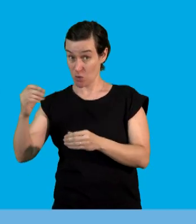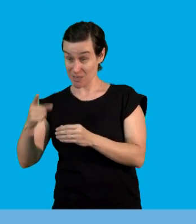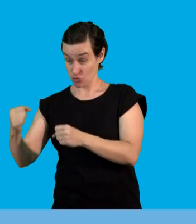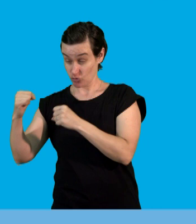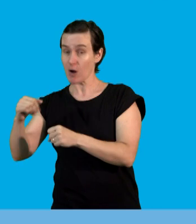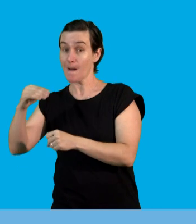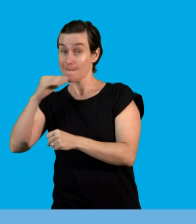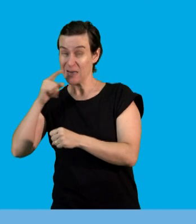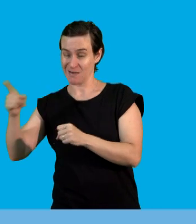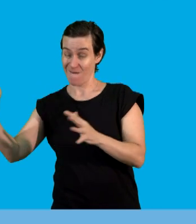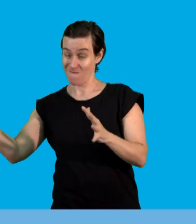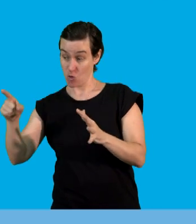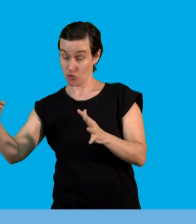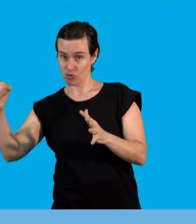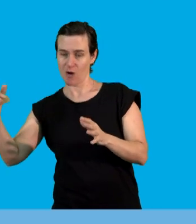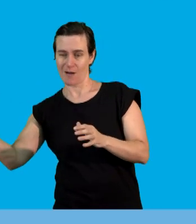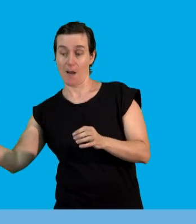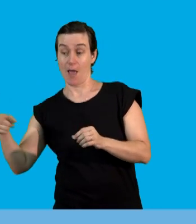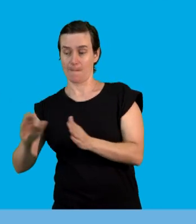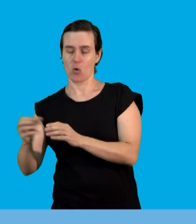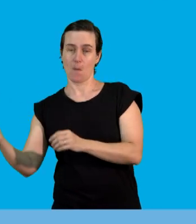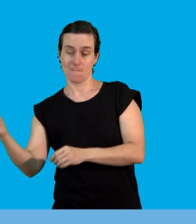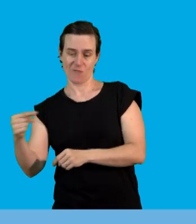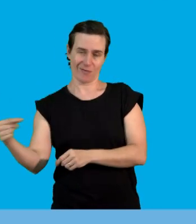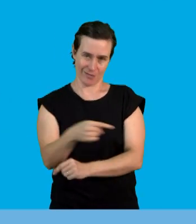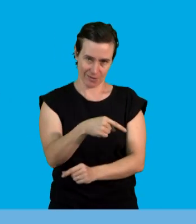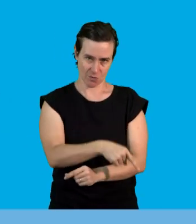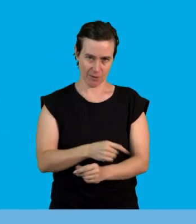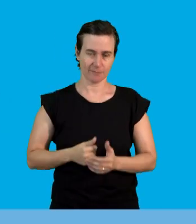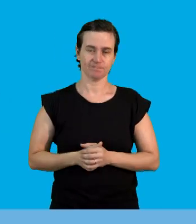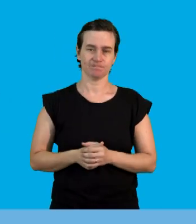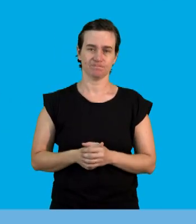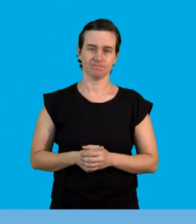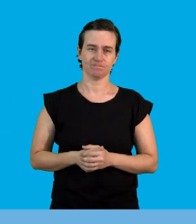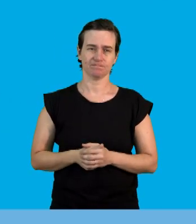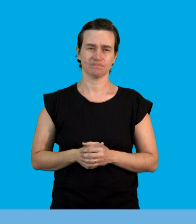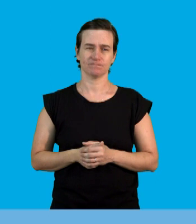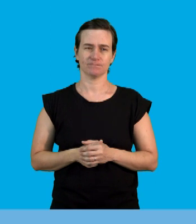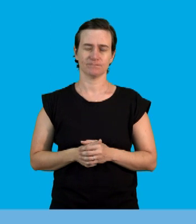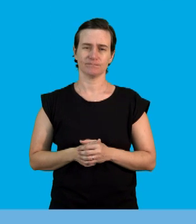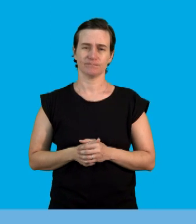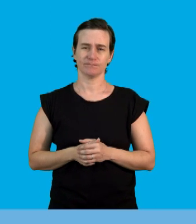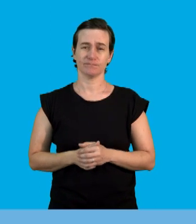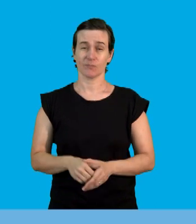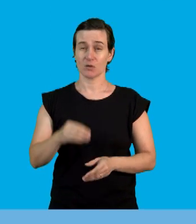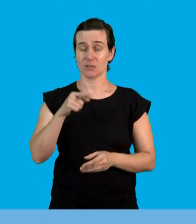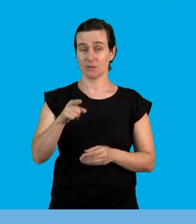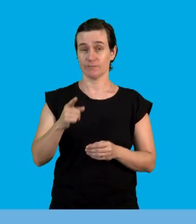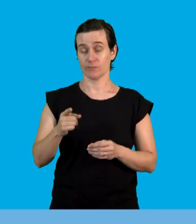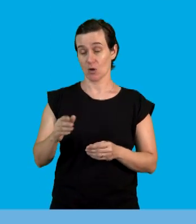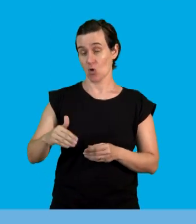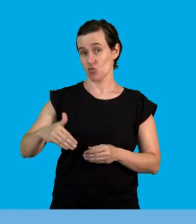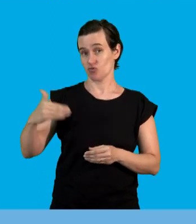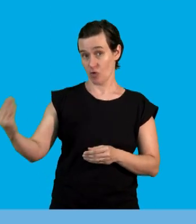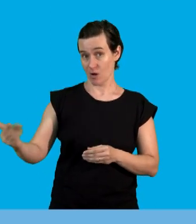to the left-hand side. Now the negative that we have shows direction. Now that is to say, right